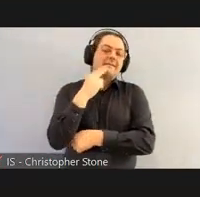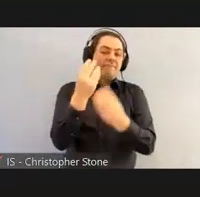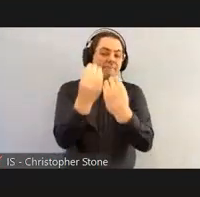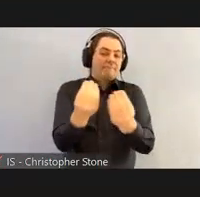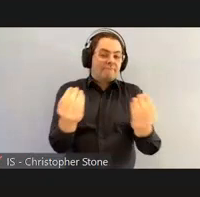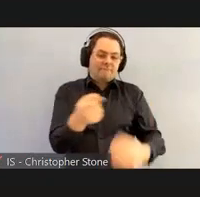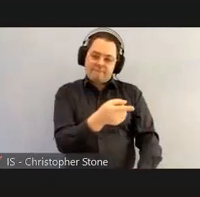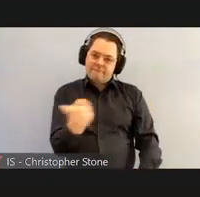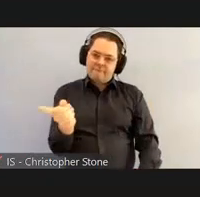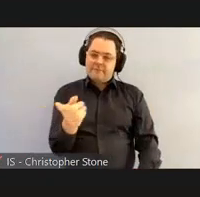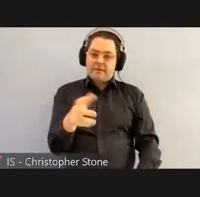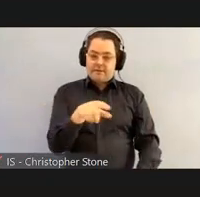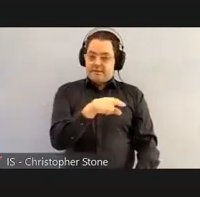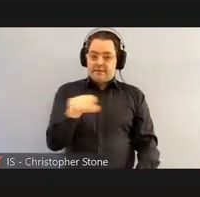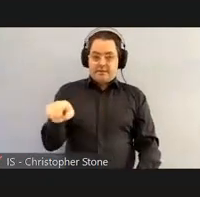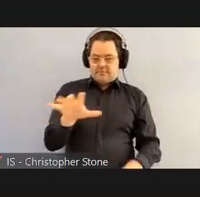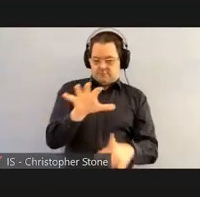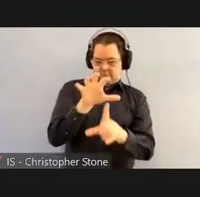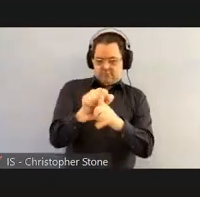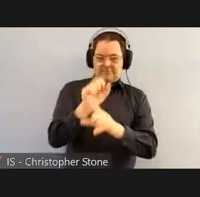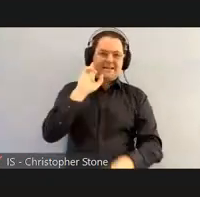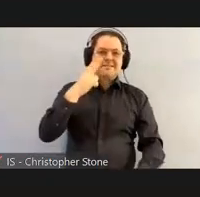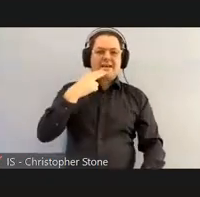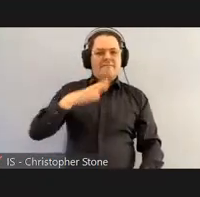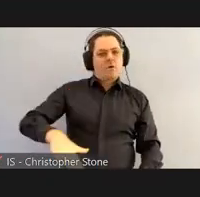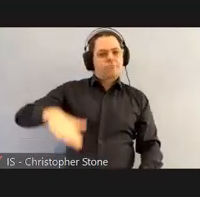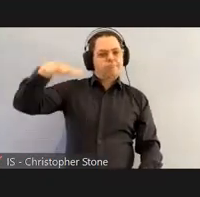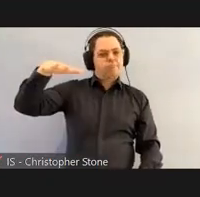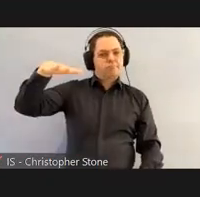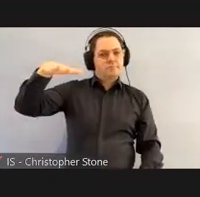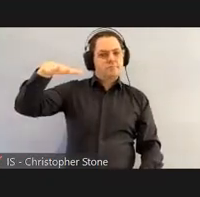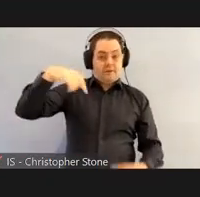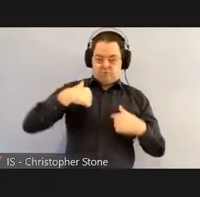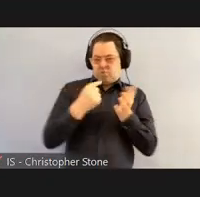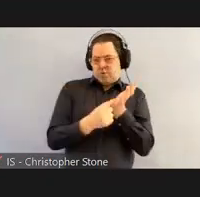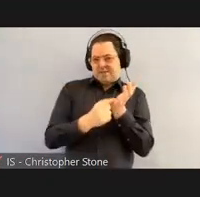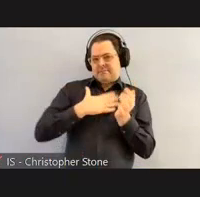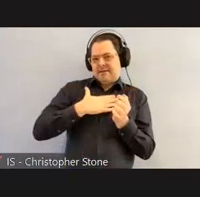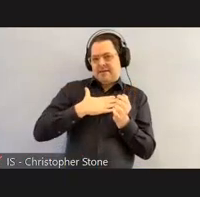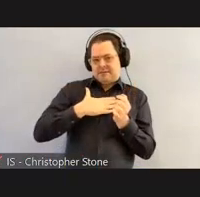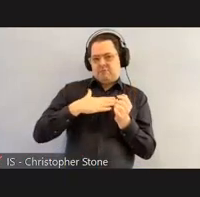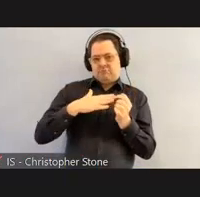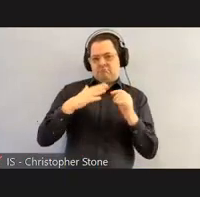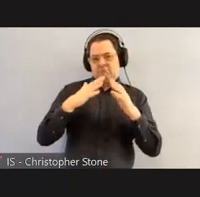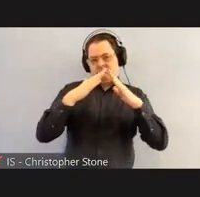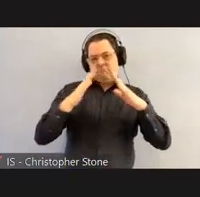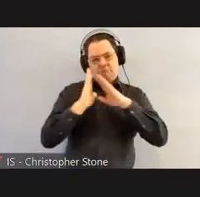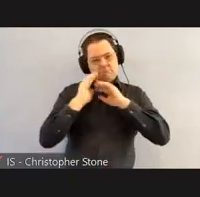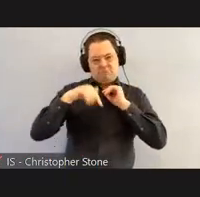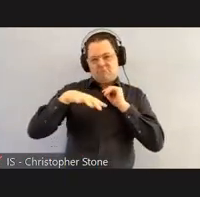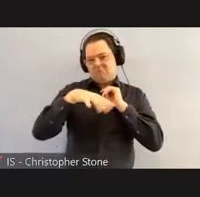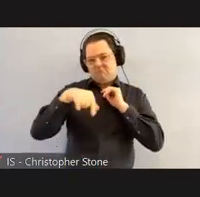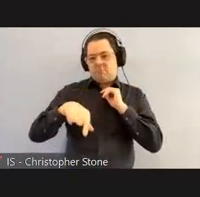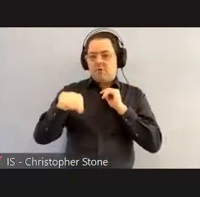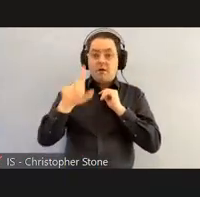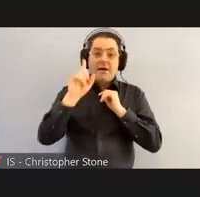get assessed very late in Uganda. That knowledge of awareness